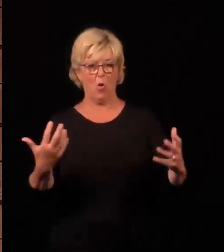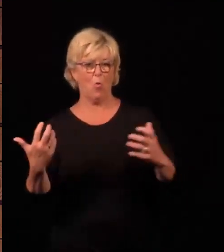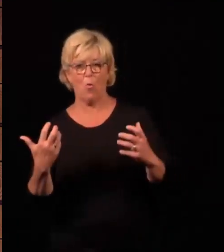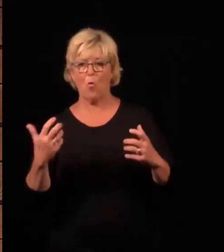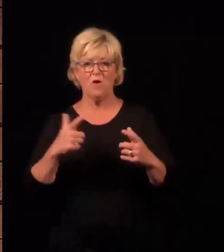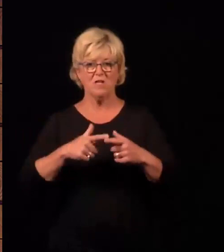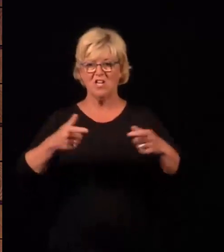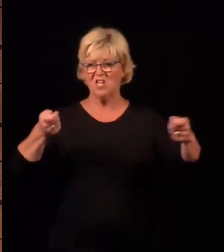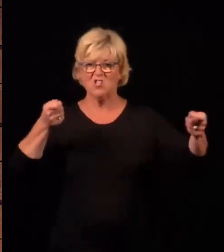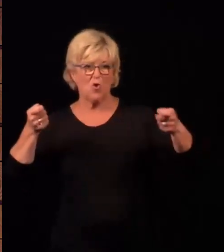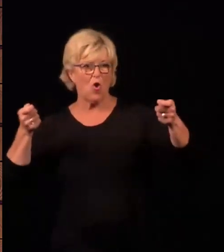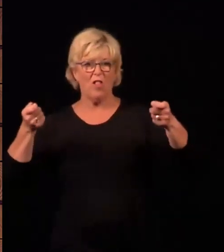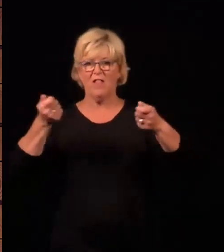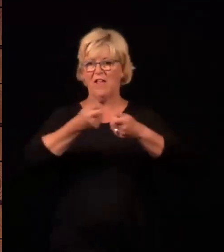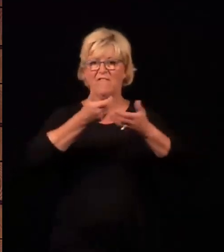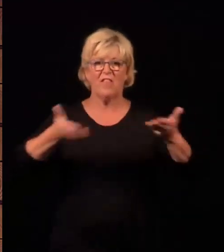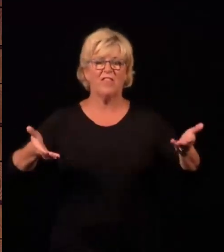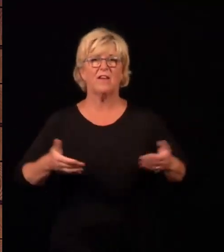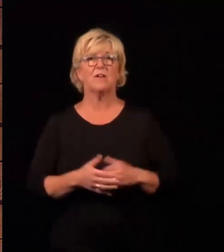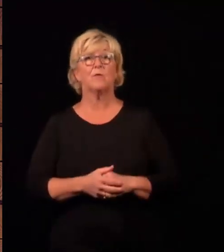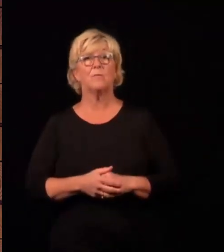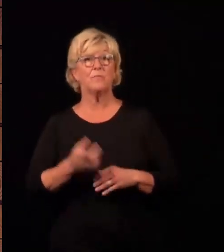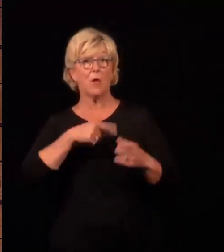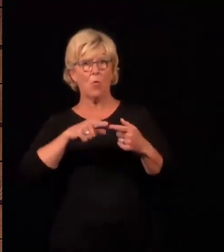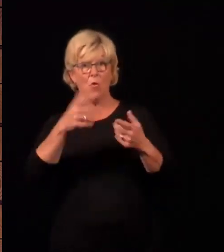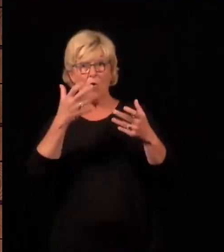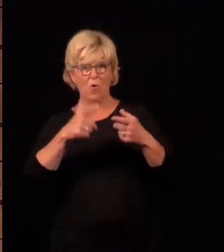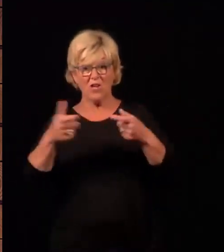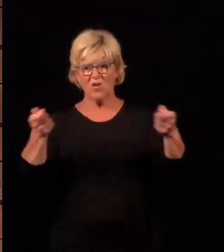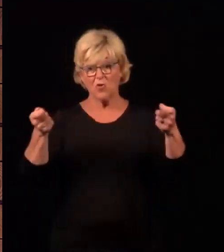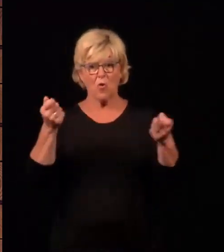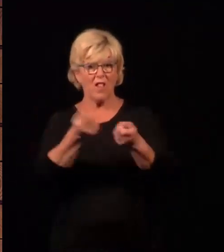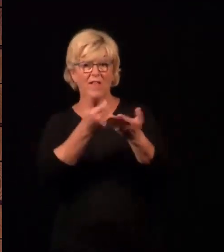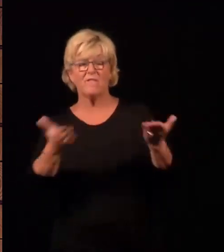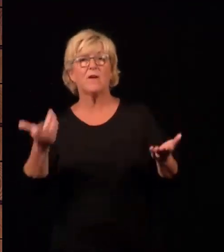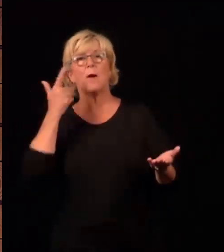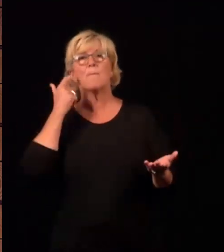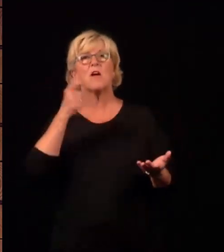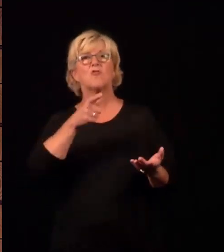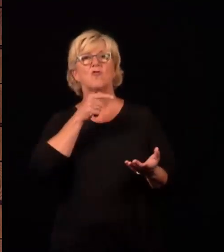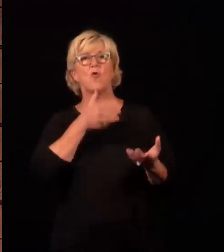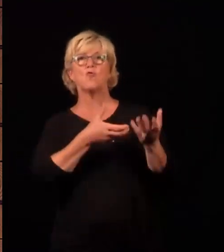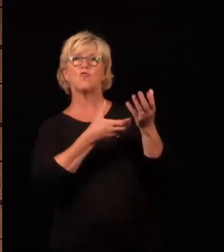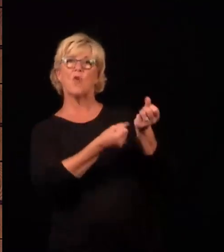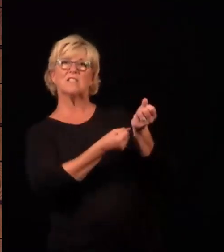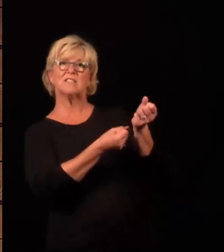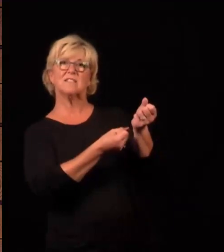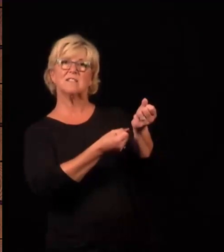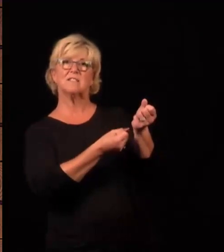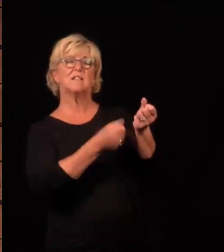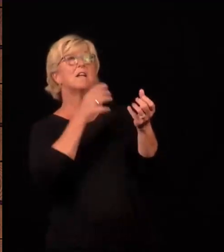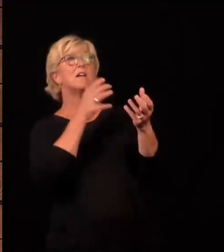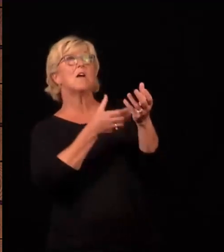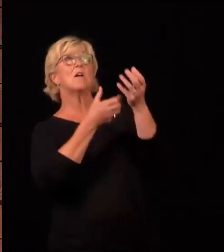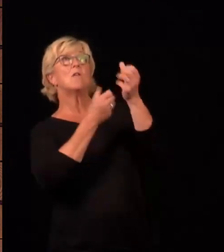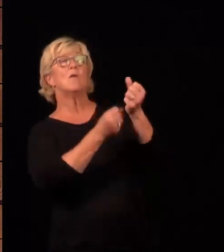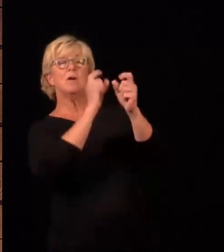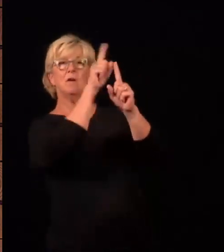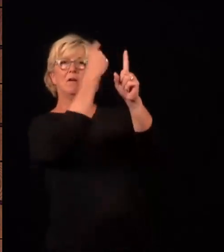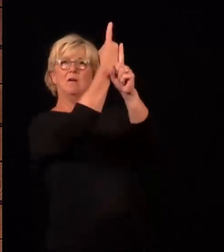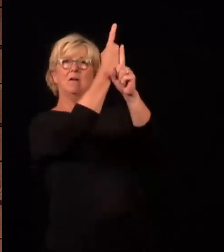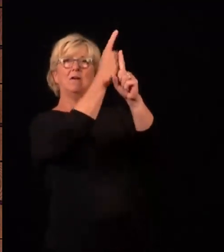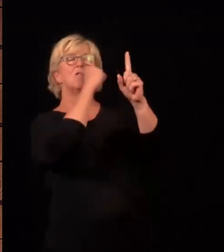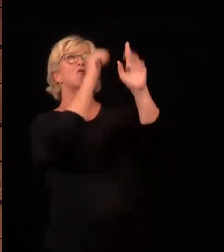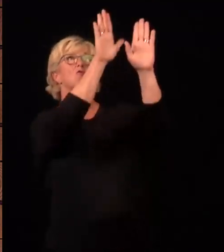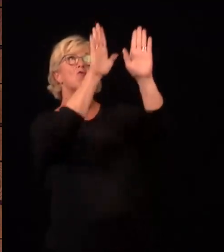to control everything. And when you want to control everything, it's because you're not trusting. You're not trusting the one who